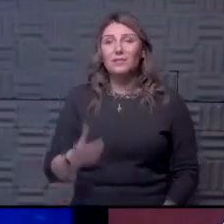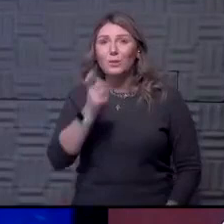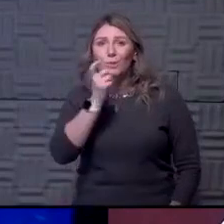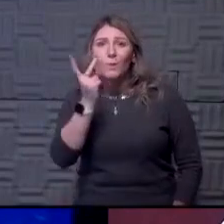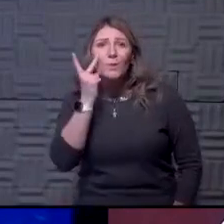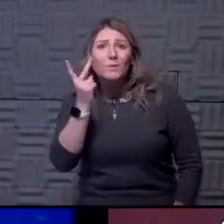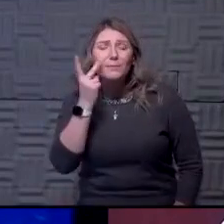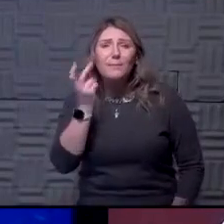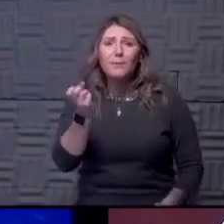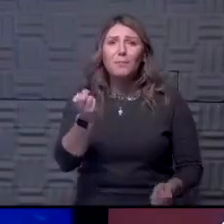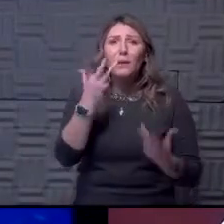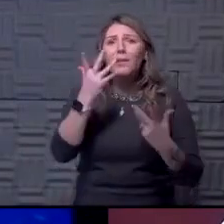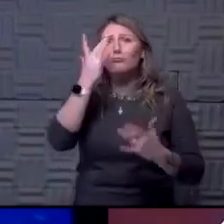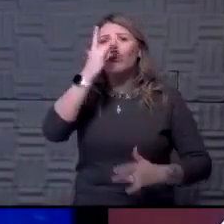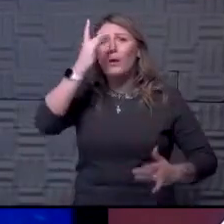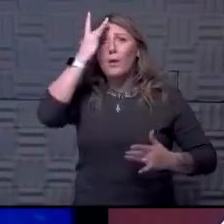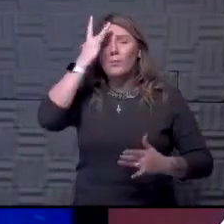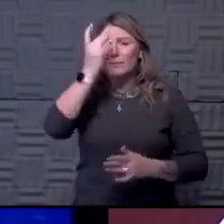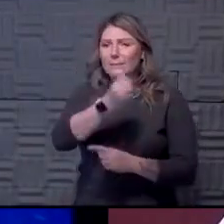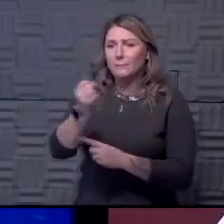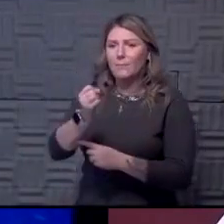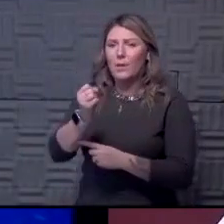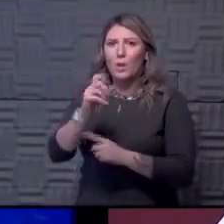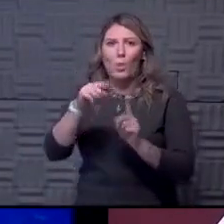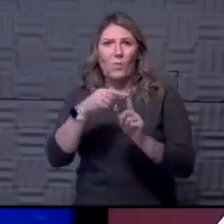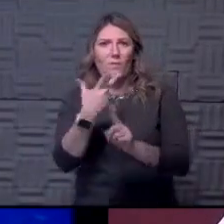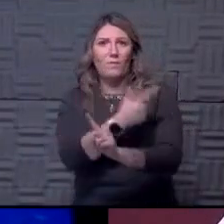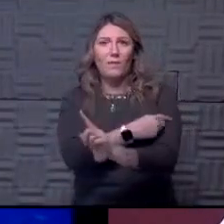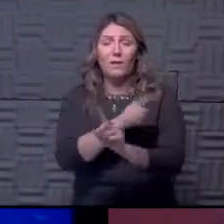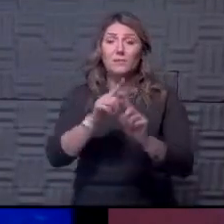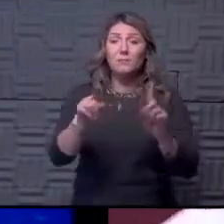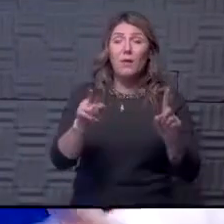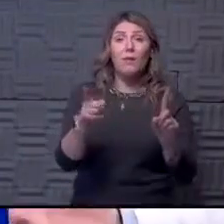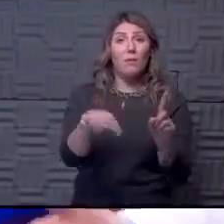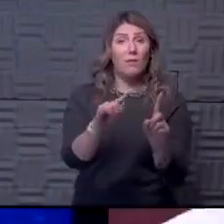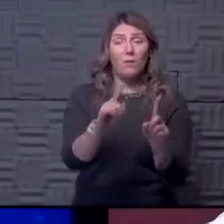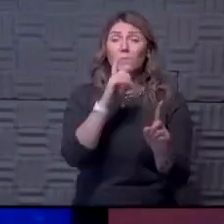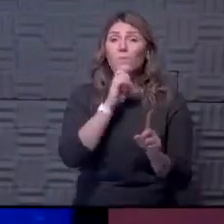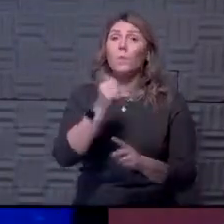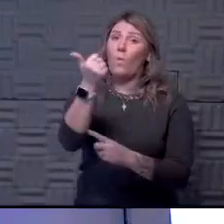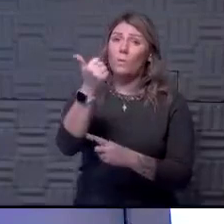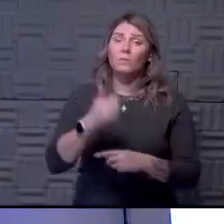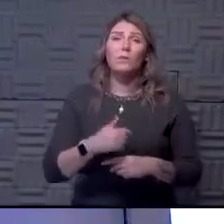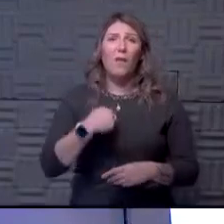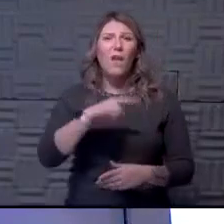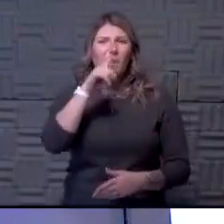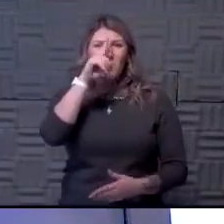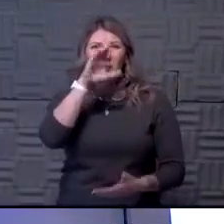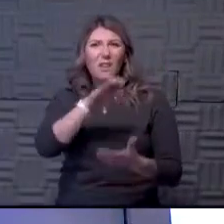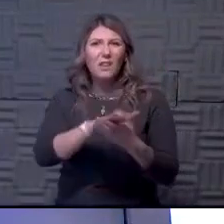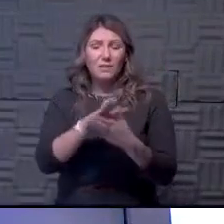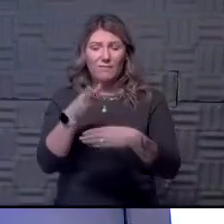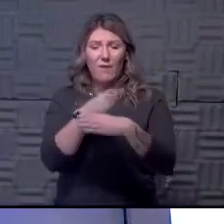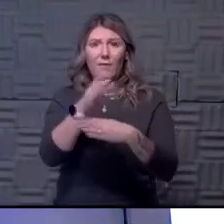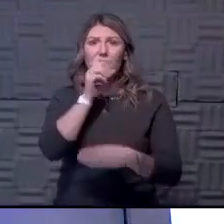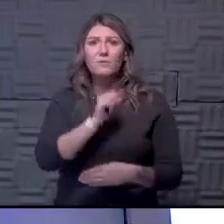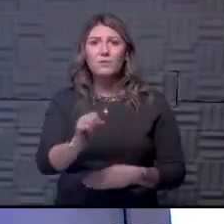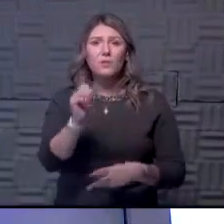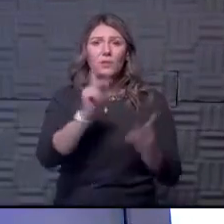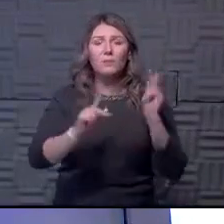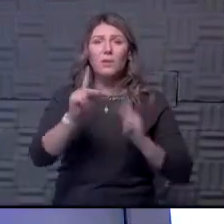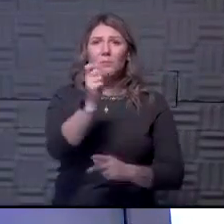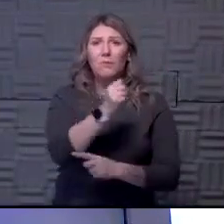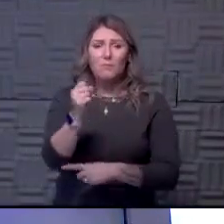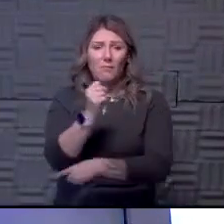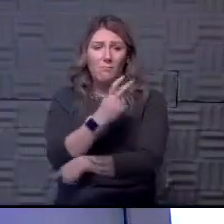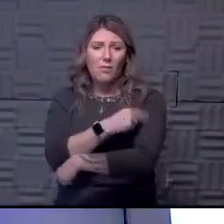much illness for people being admitted once they've been vaccinated. But you're still going to be a preponderance of those who are older. Yeah, I believe our average age of people who are admitted to the